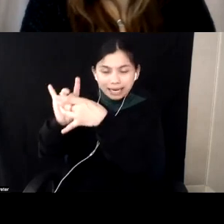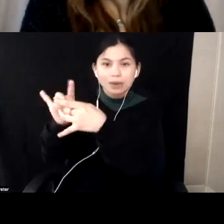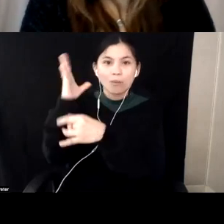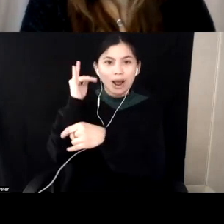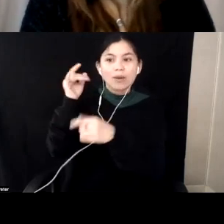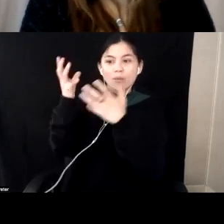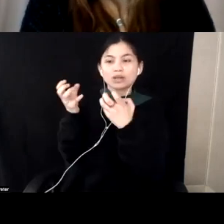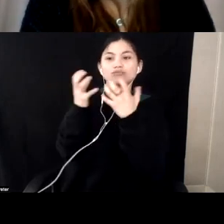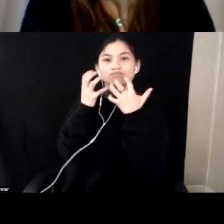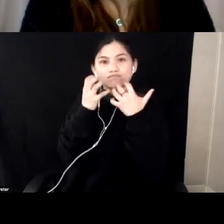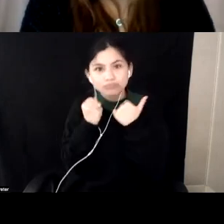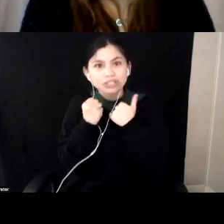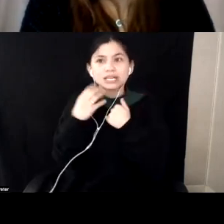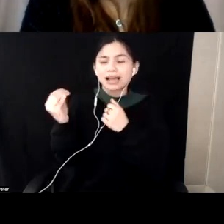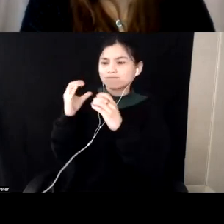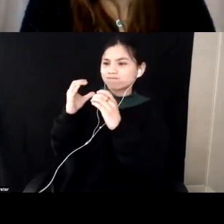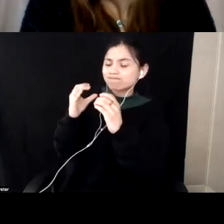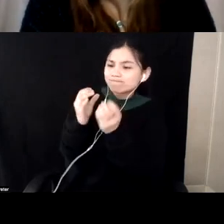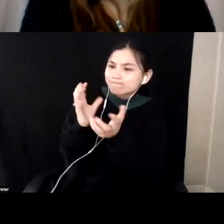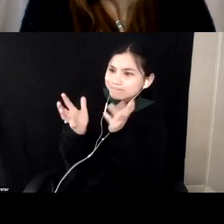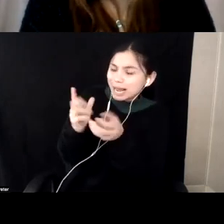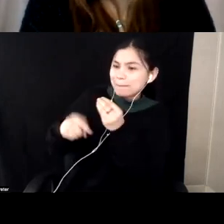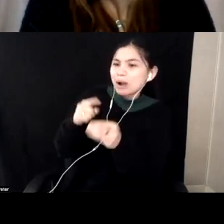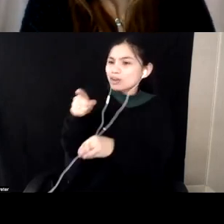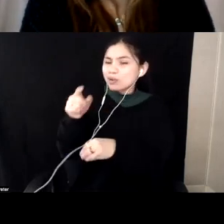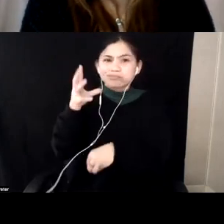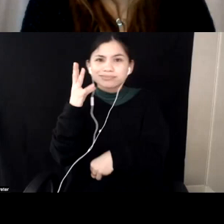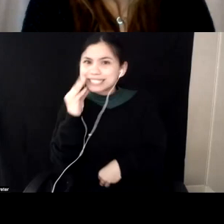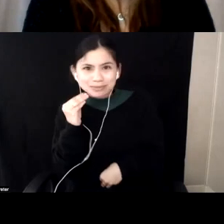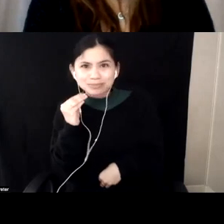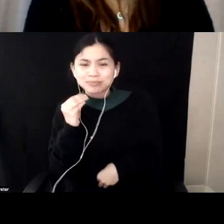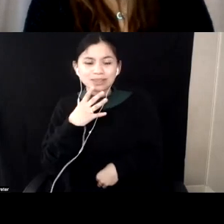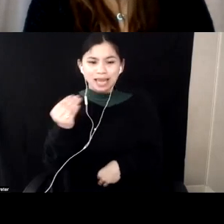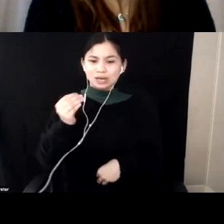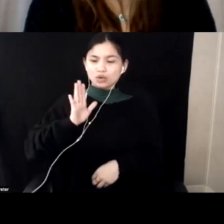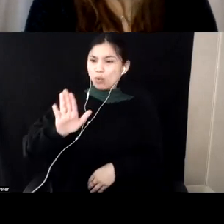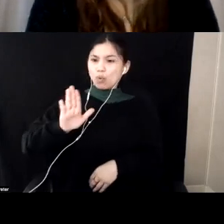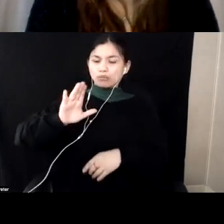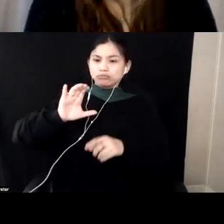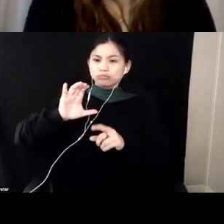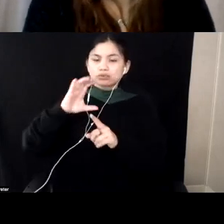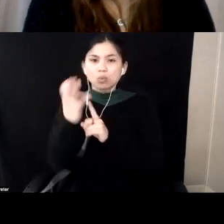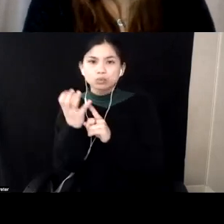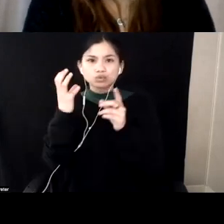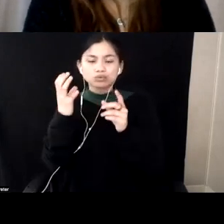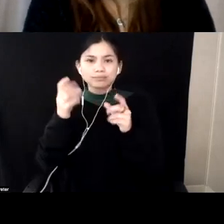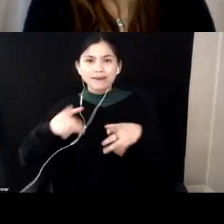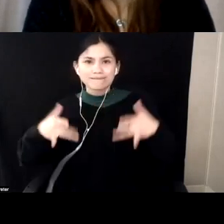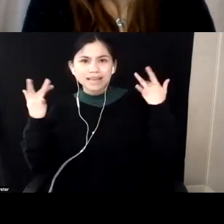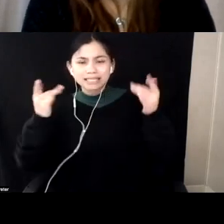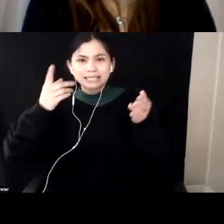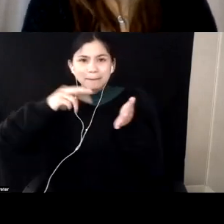they've experienced, what those cultural events mean for them, because it can